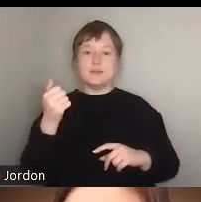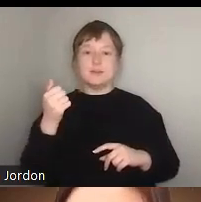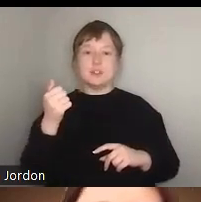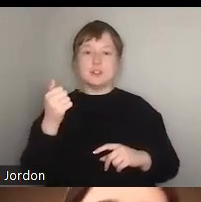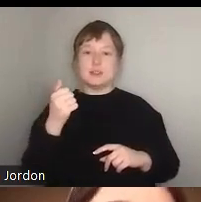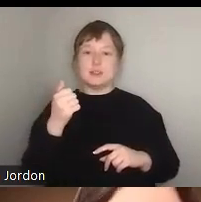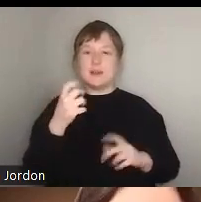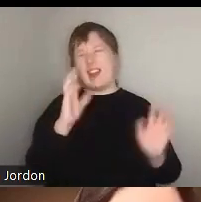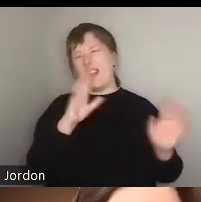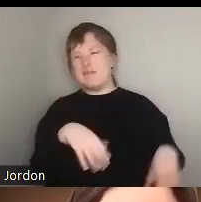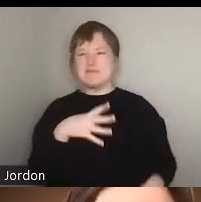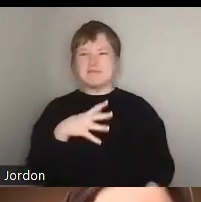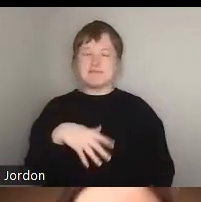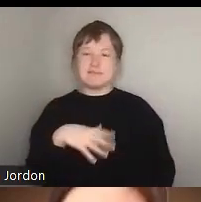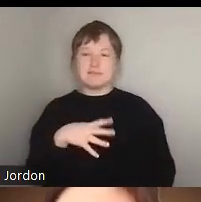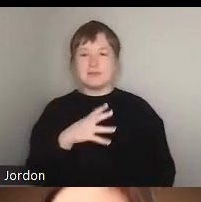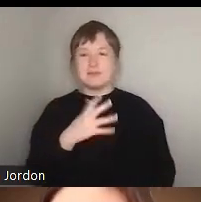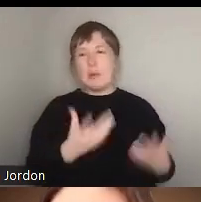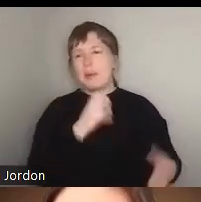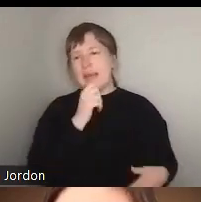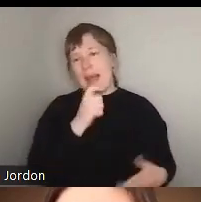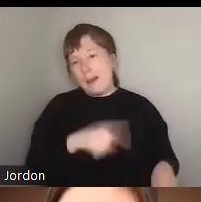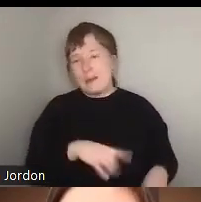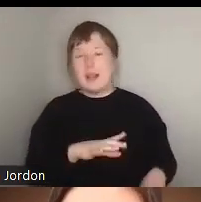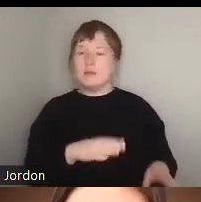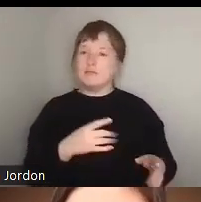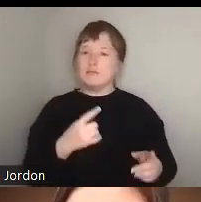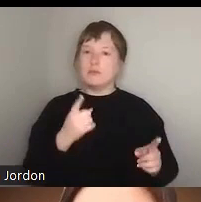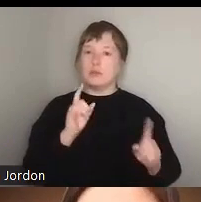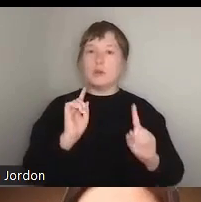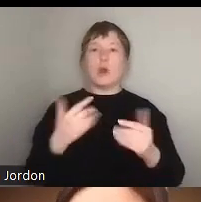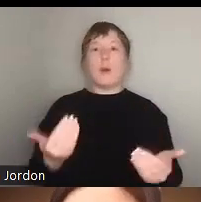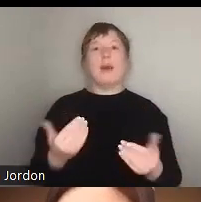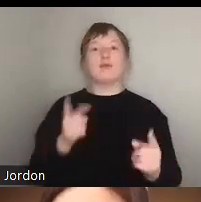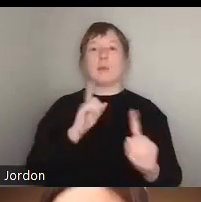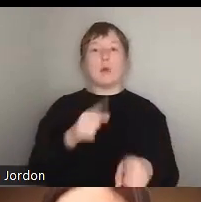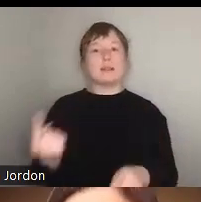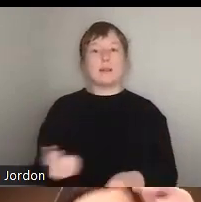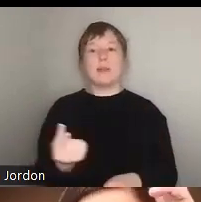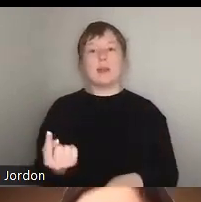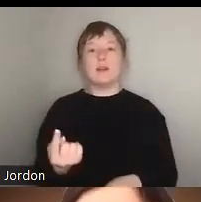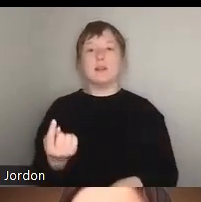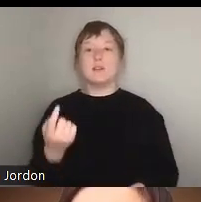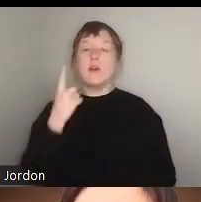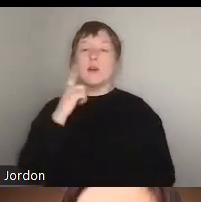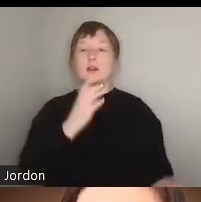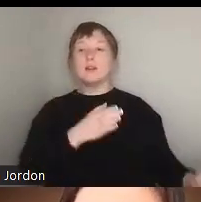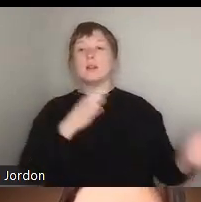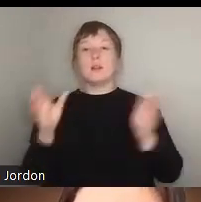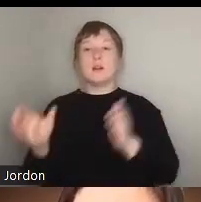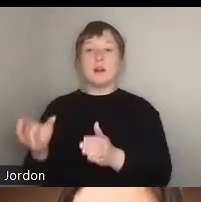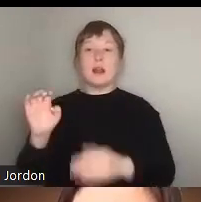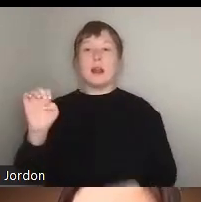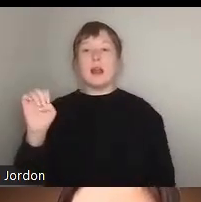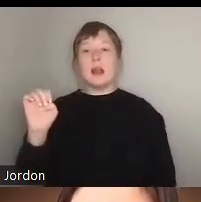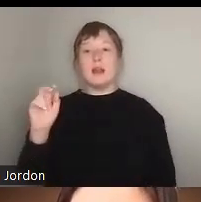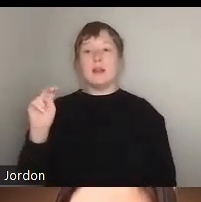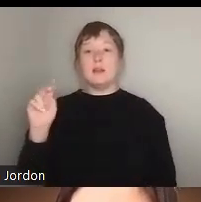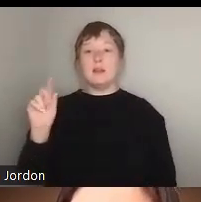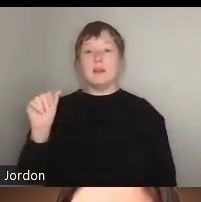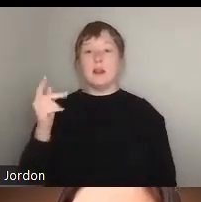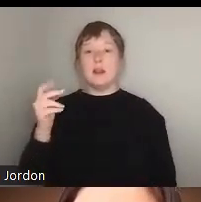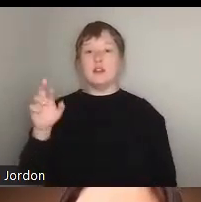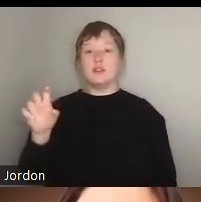just sort of be like, oh, well, it probably isn't happening. And what's considered an endangered adult? So this is taken from Indiana